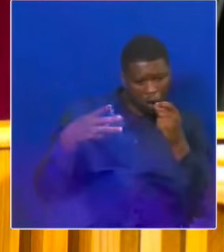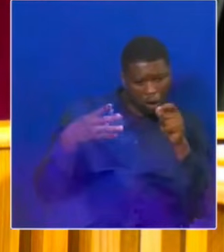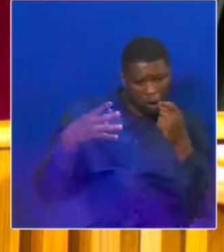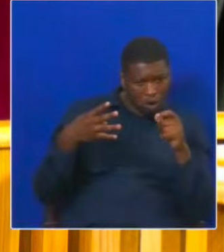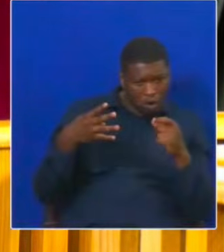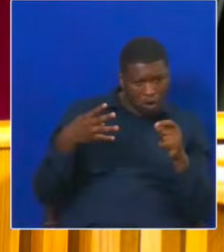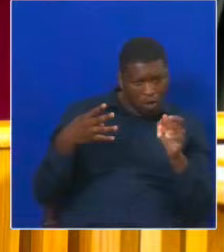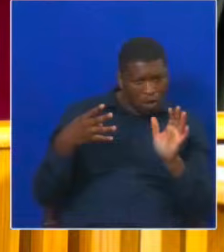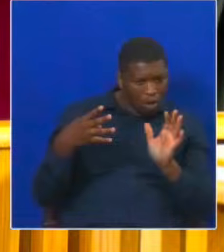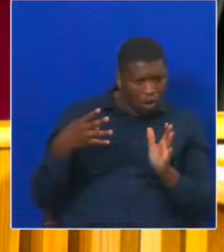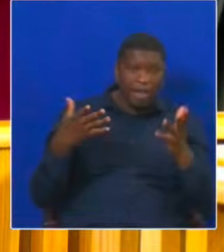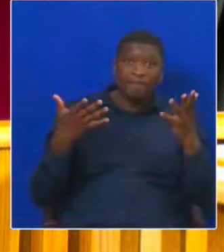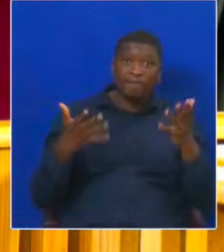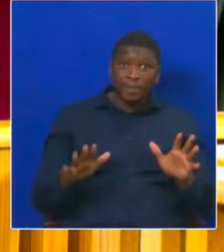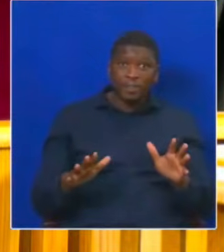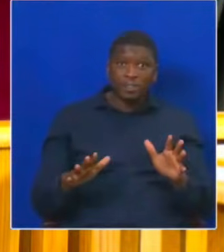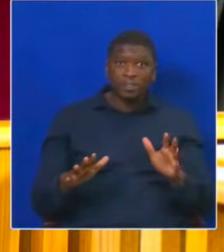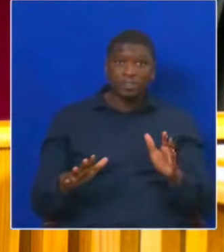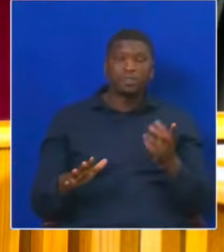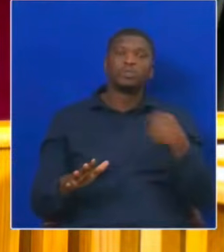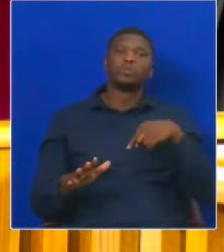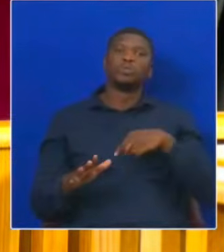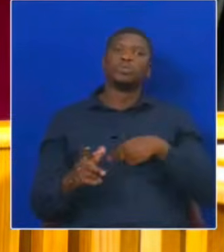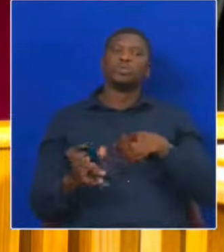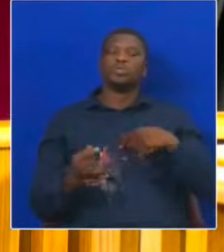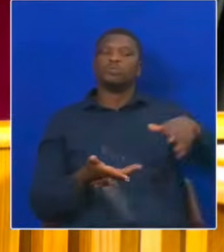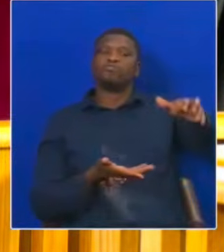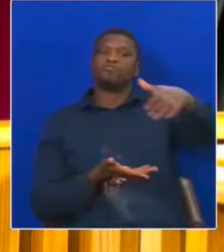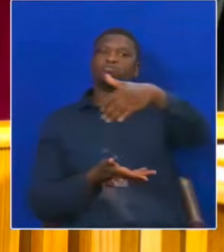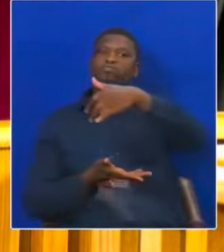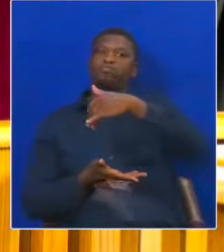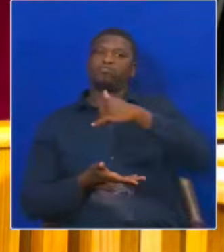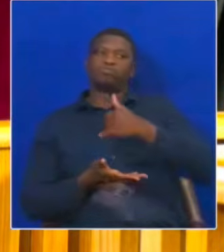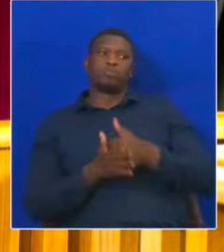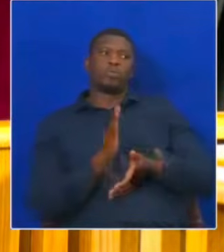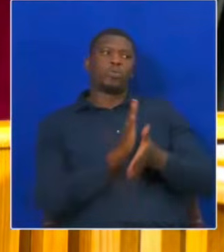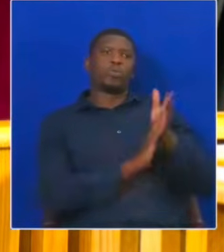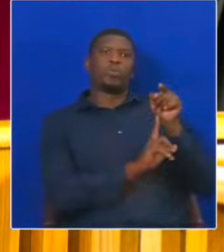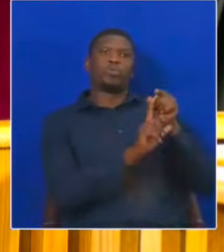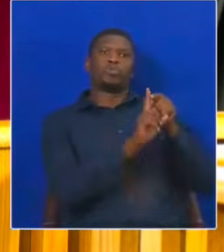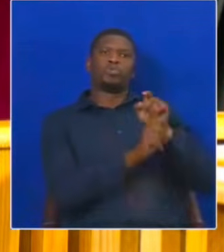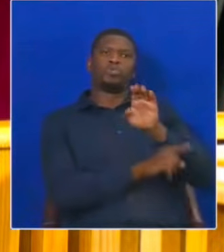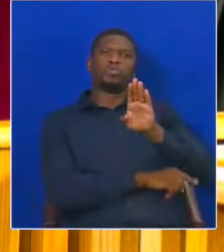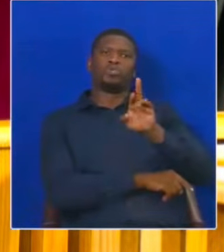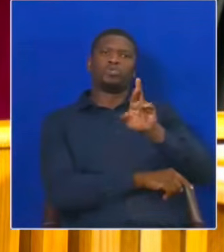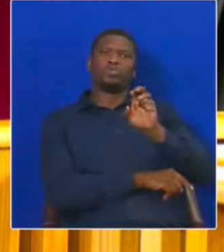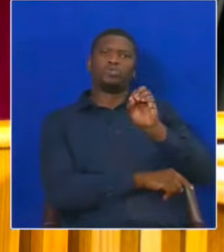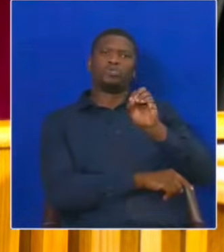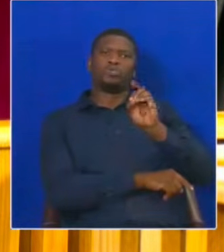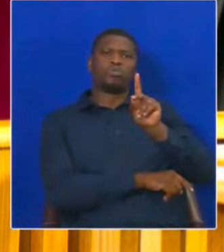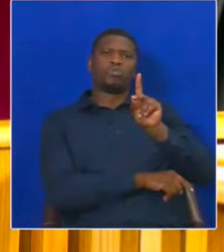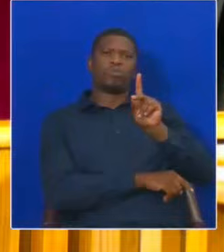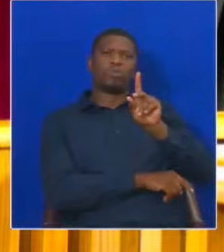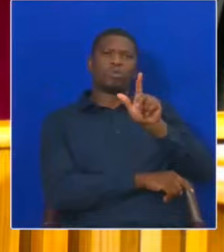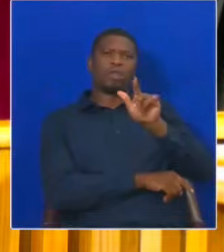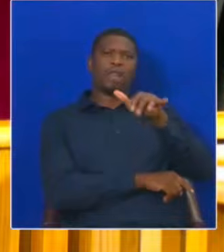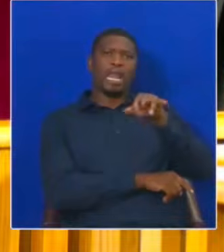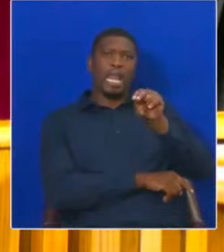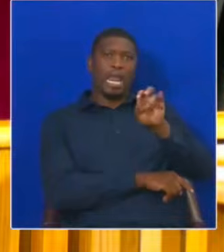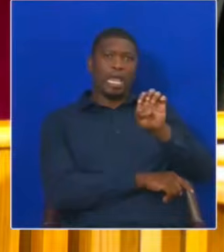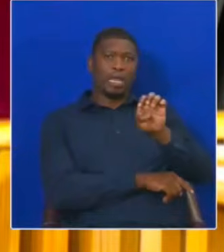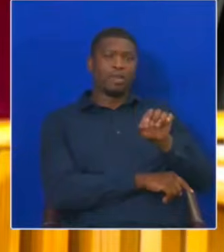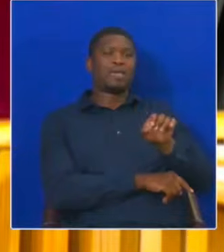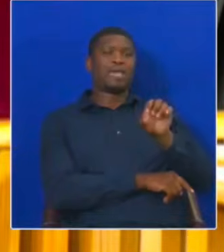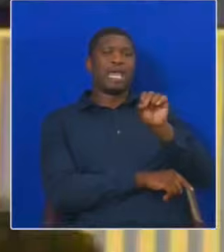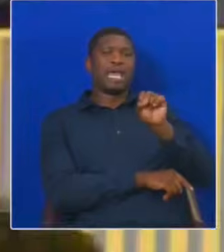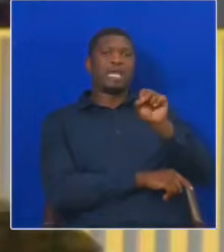to Brooklyn SAPS, as the offices at Main Lane are serviced